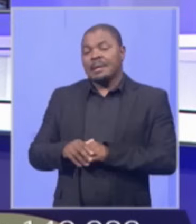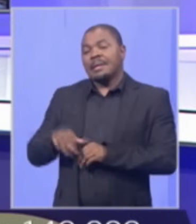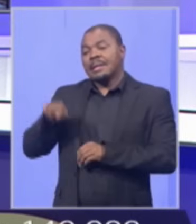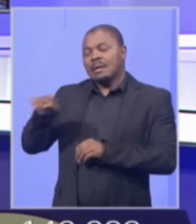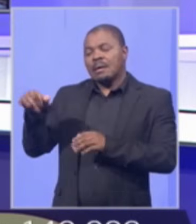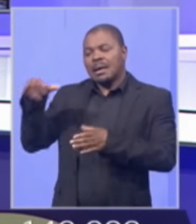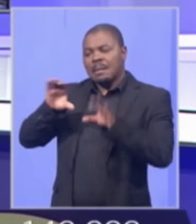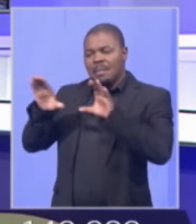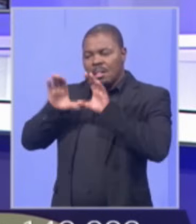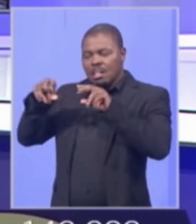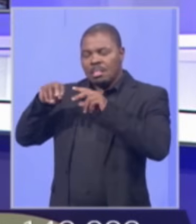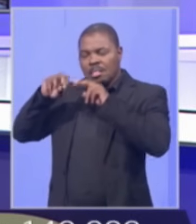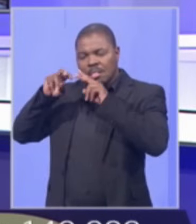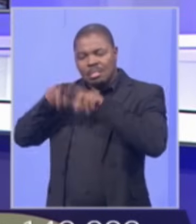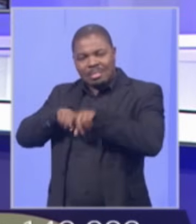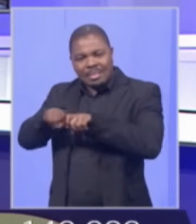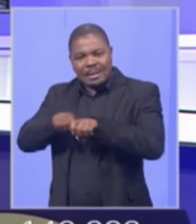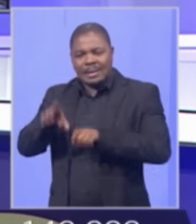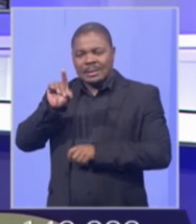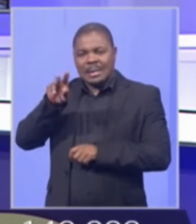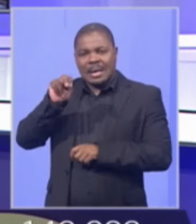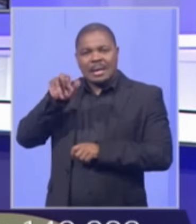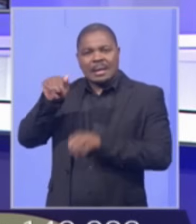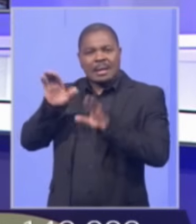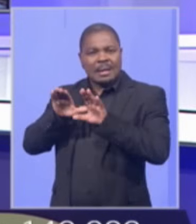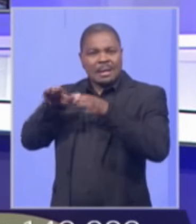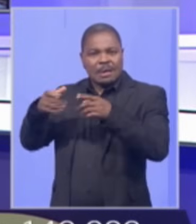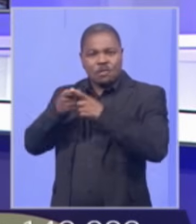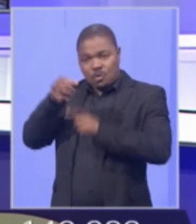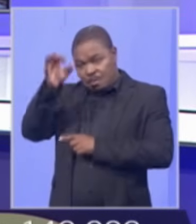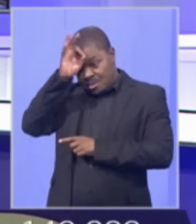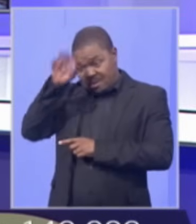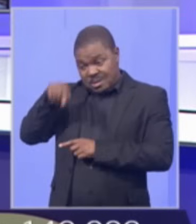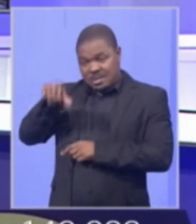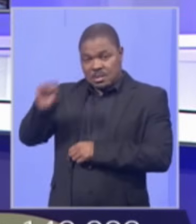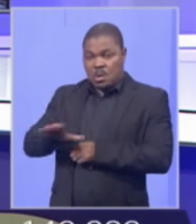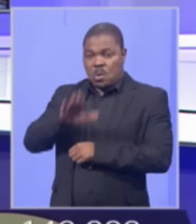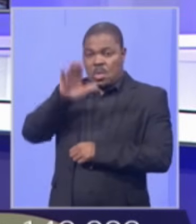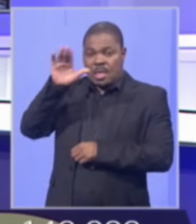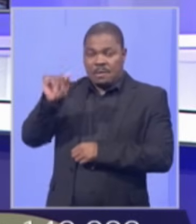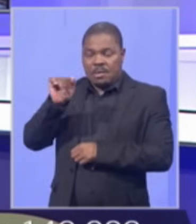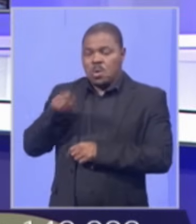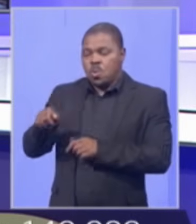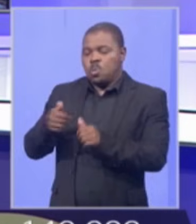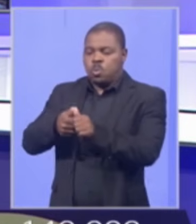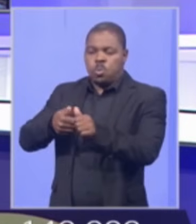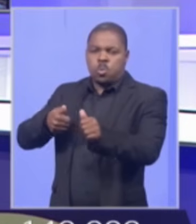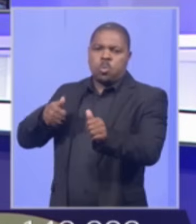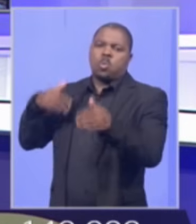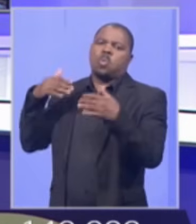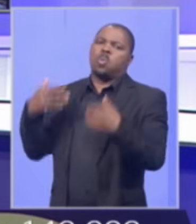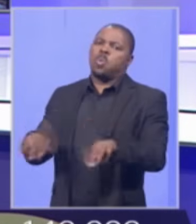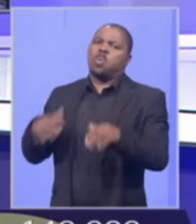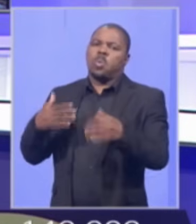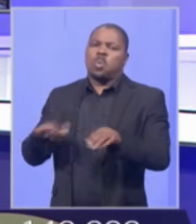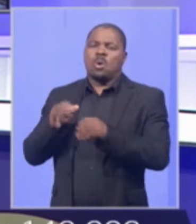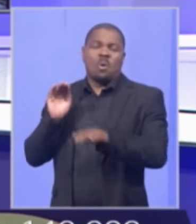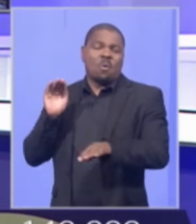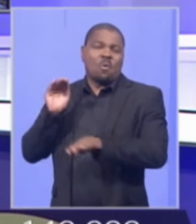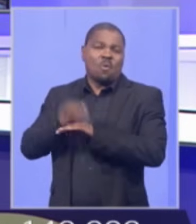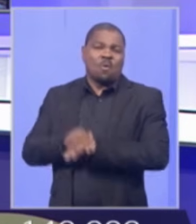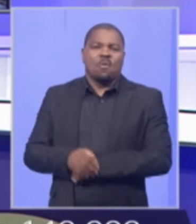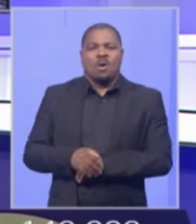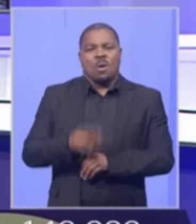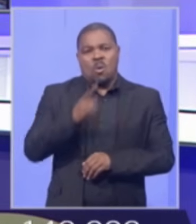lefelong la go dira diteko tša DNA ka lefapeng la ditirelo tša sephodisa sa Afrika Borwa ba na le tšhalelo morago ya go feta melato e dikete